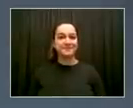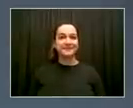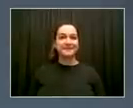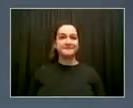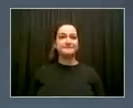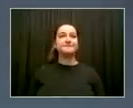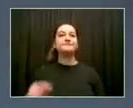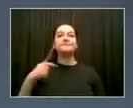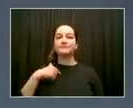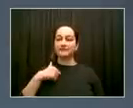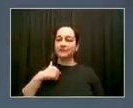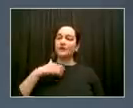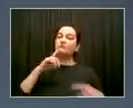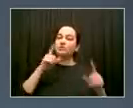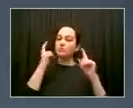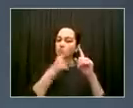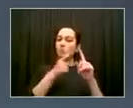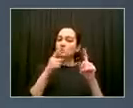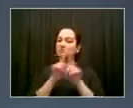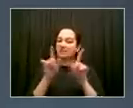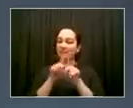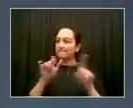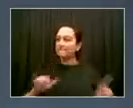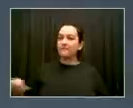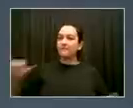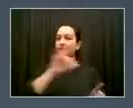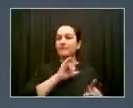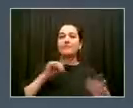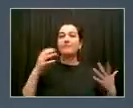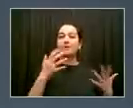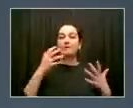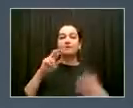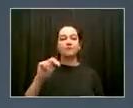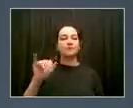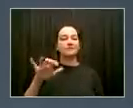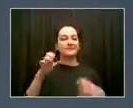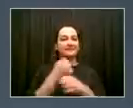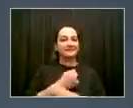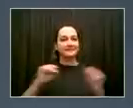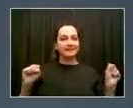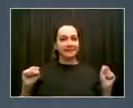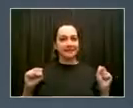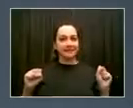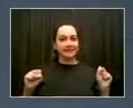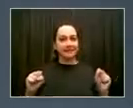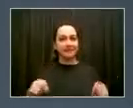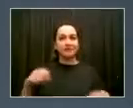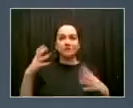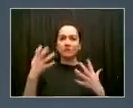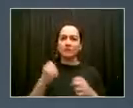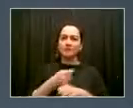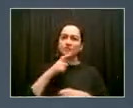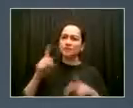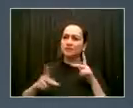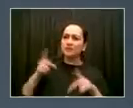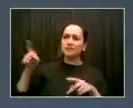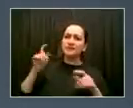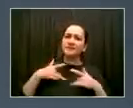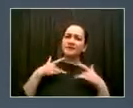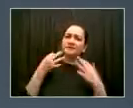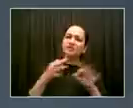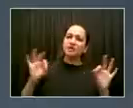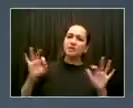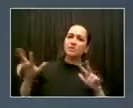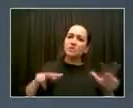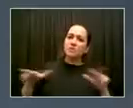our transit system, and live your everyday lives unmolested and not targeted in unprovoked attacks for the way you